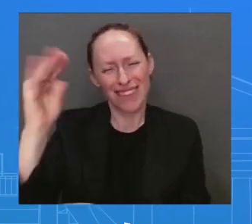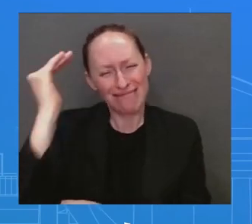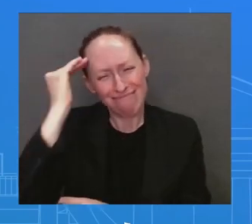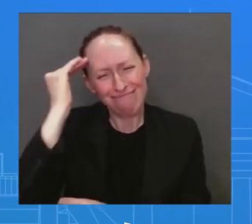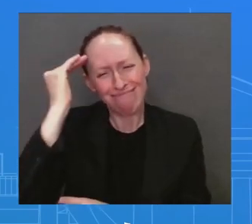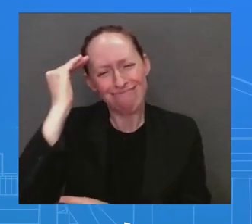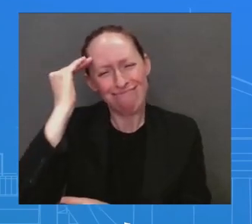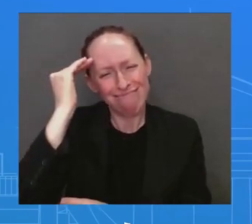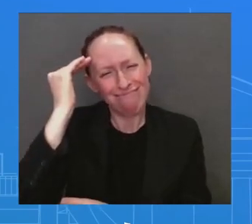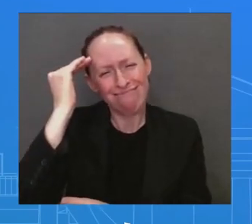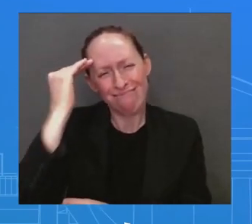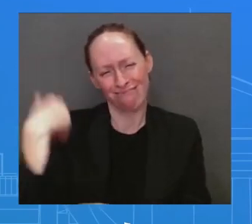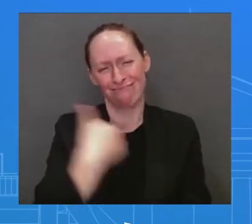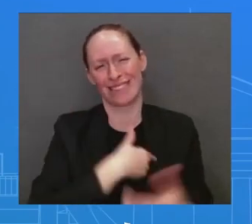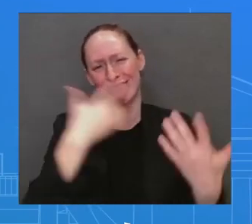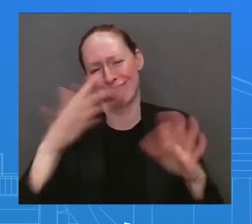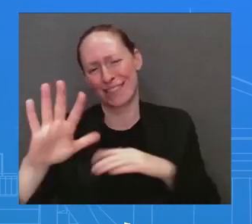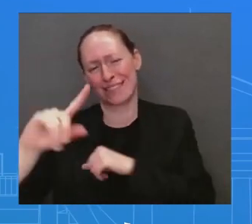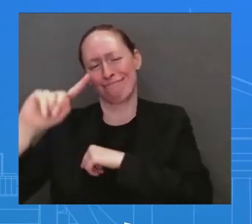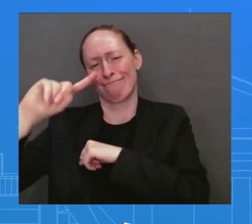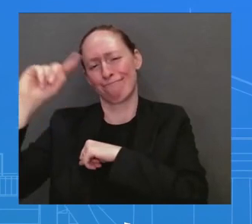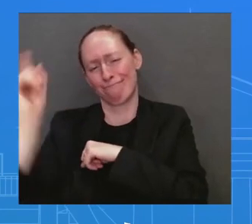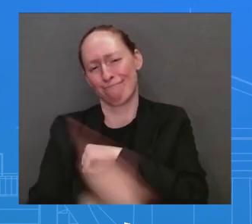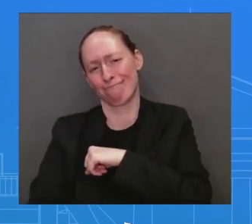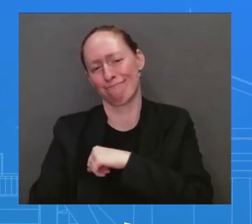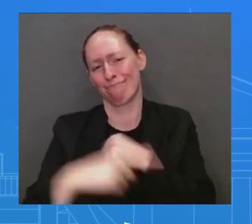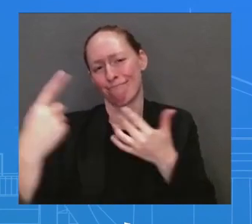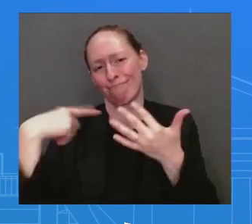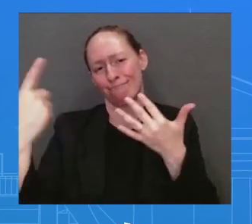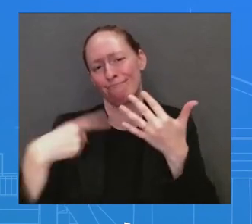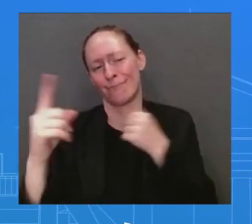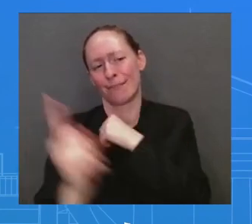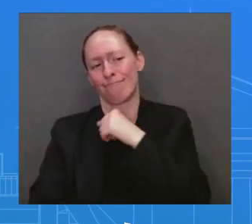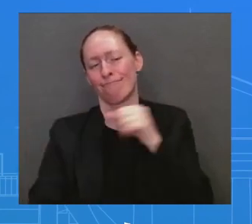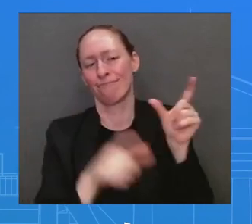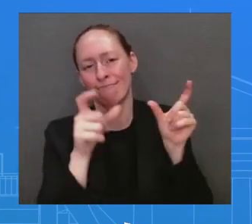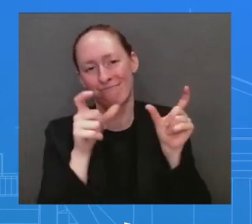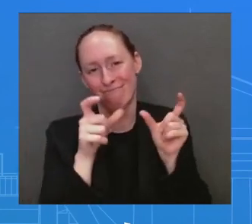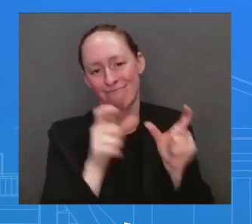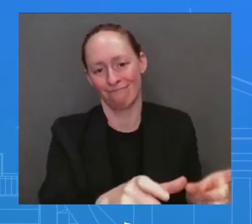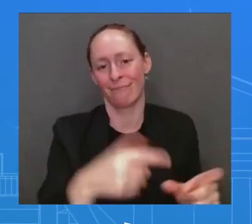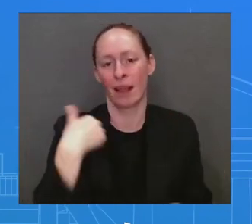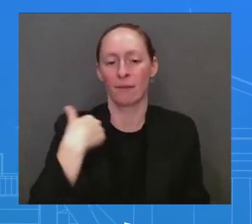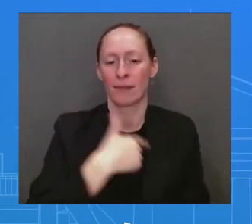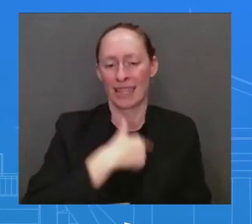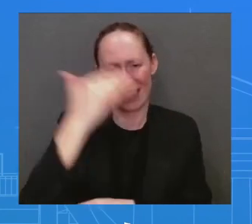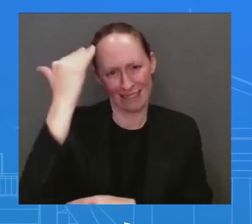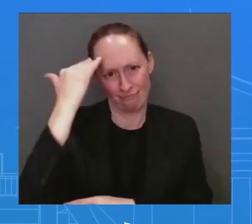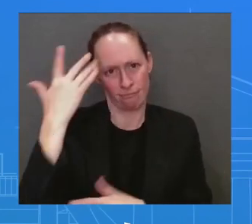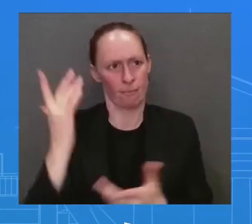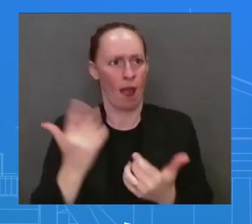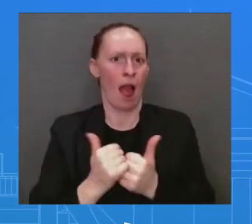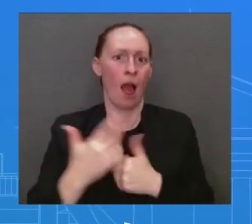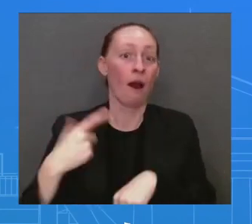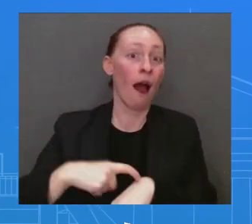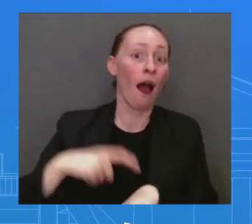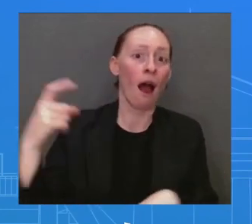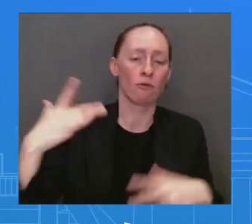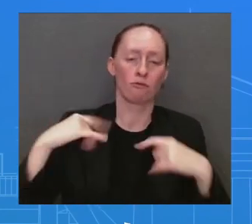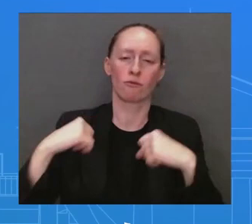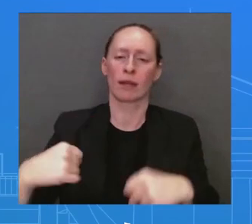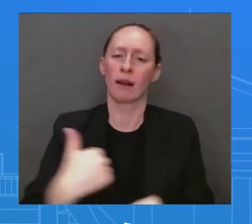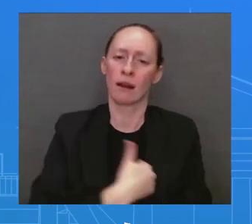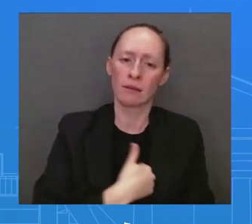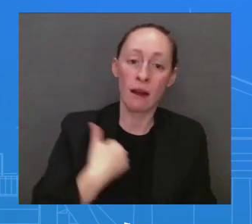military force posture. We're obviously going to do what we have to do to protect ourselves and our troops. Nobody's at all turning away from